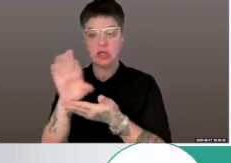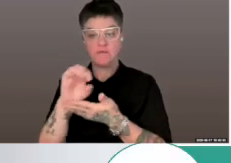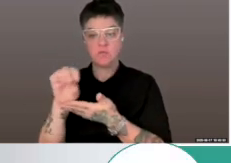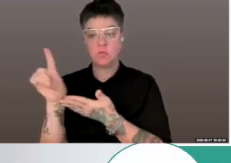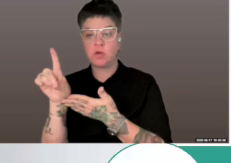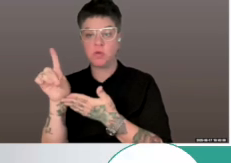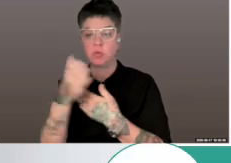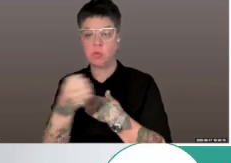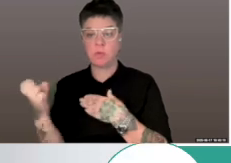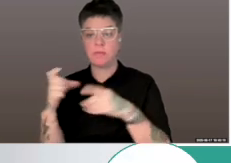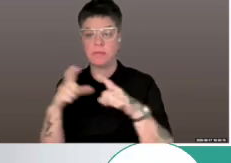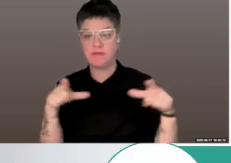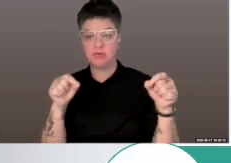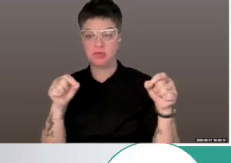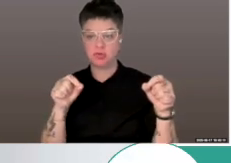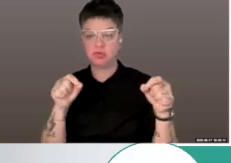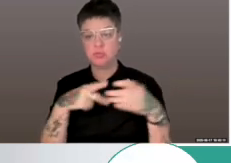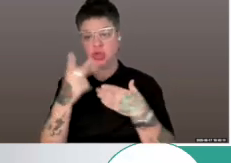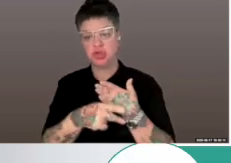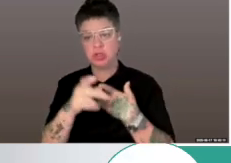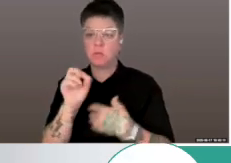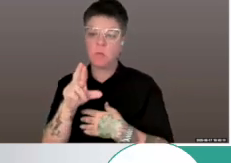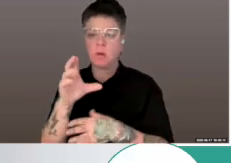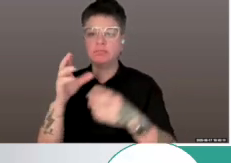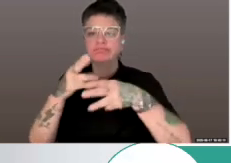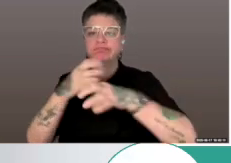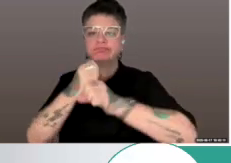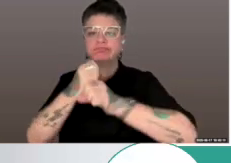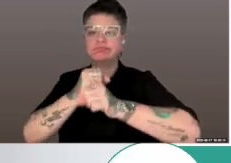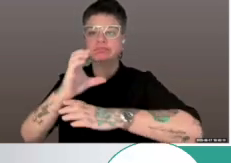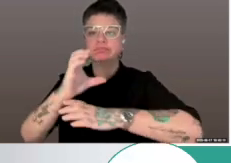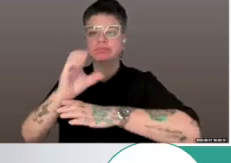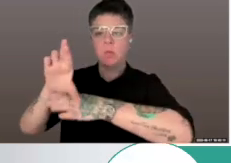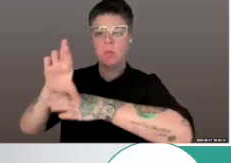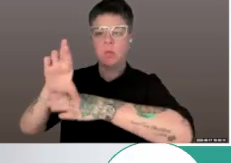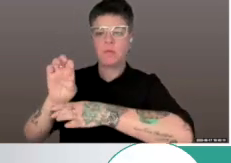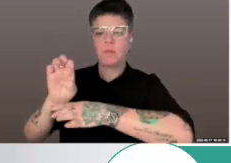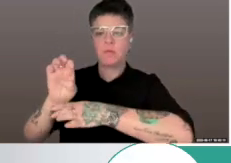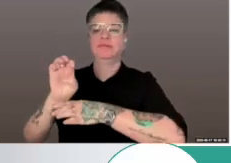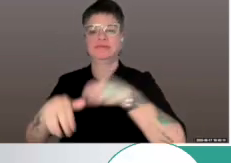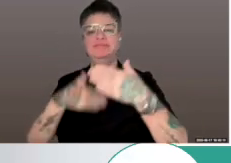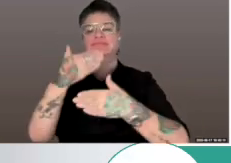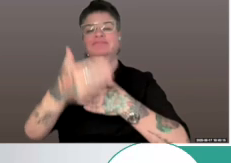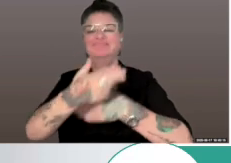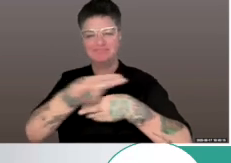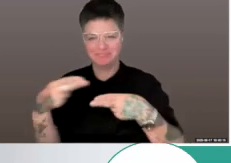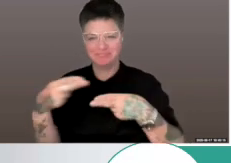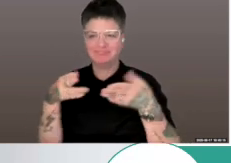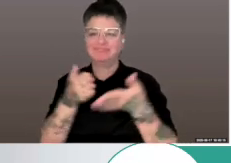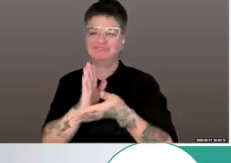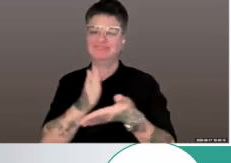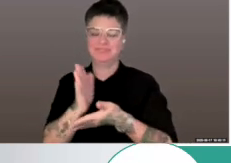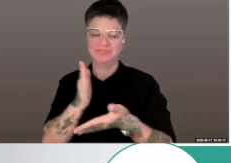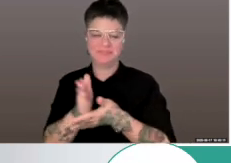Next slide. Alrighty, so CORE is a first come, first served program designed to speed up the deployment